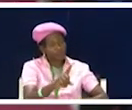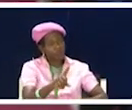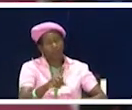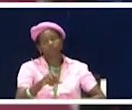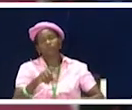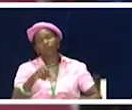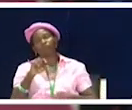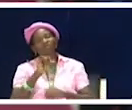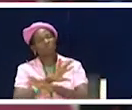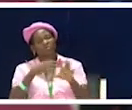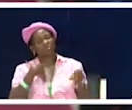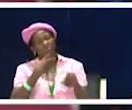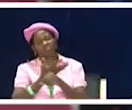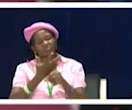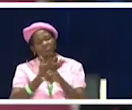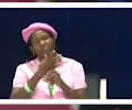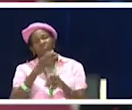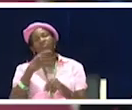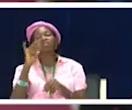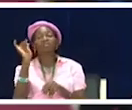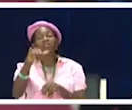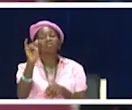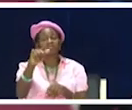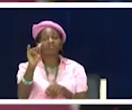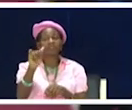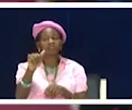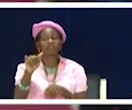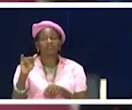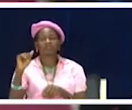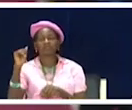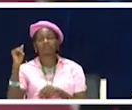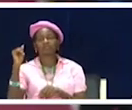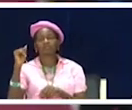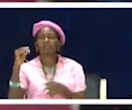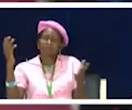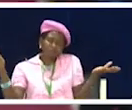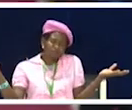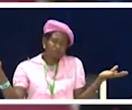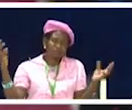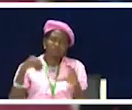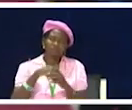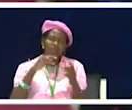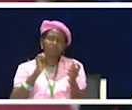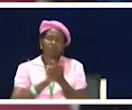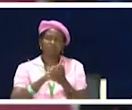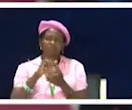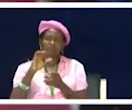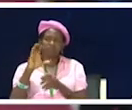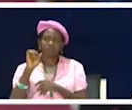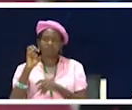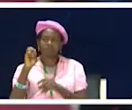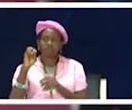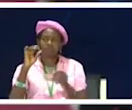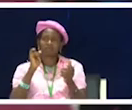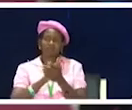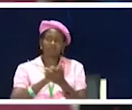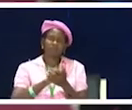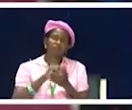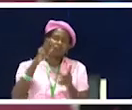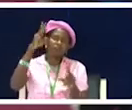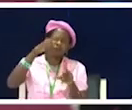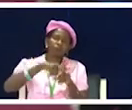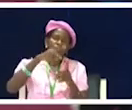beg. He said, yes. And in that case, that appointment with death